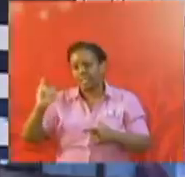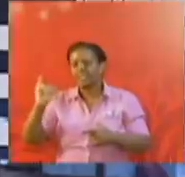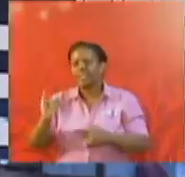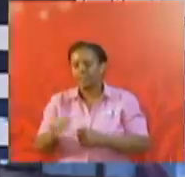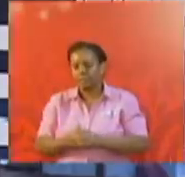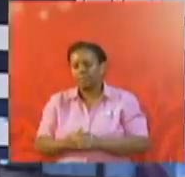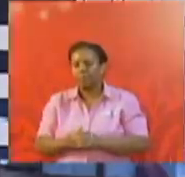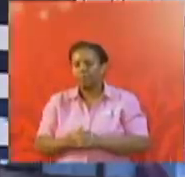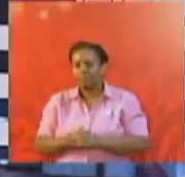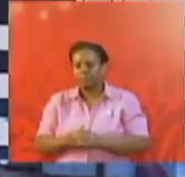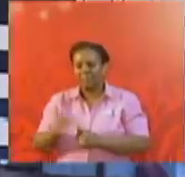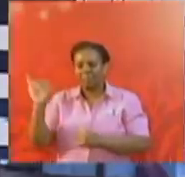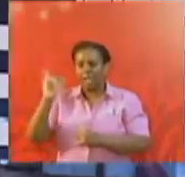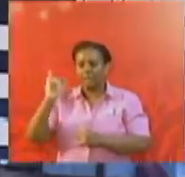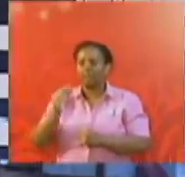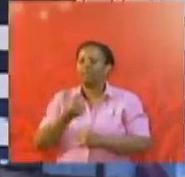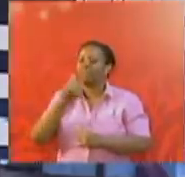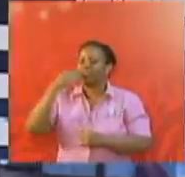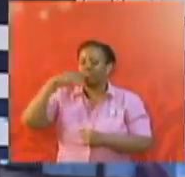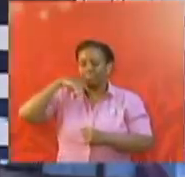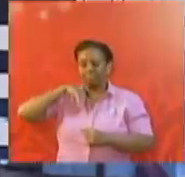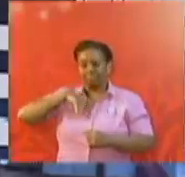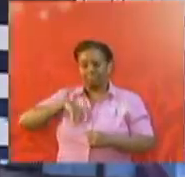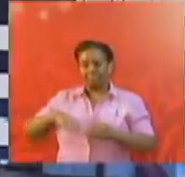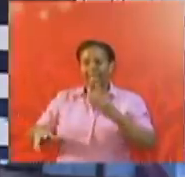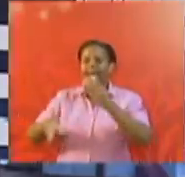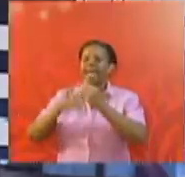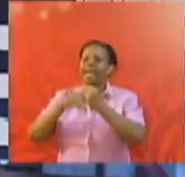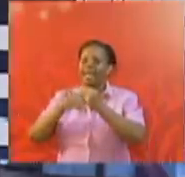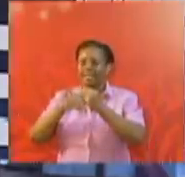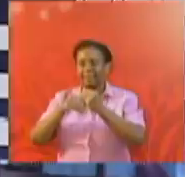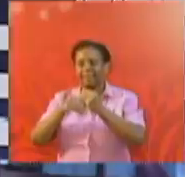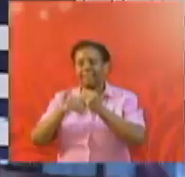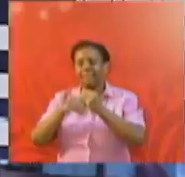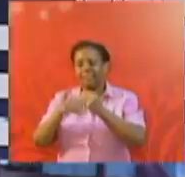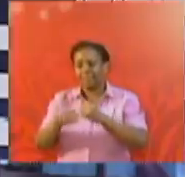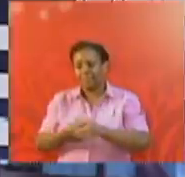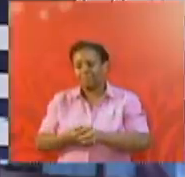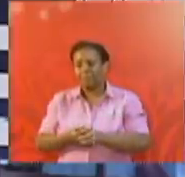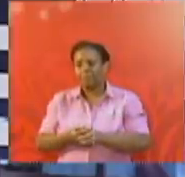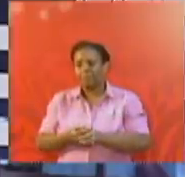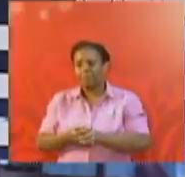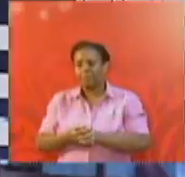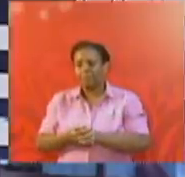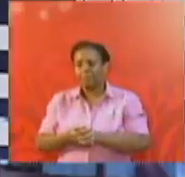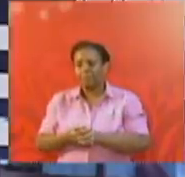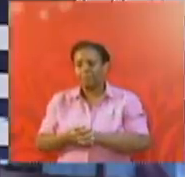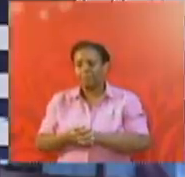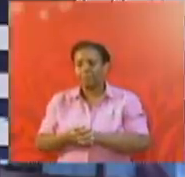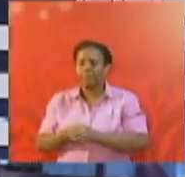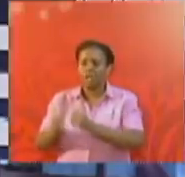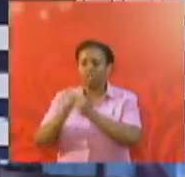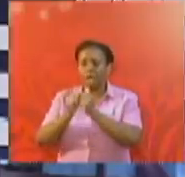its own trouble, and then you get a bacteria, right? What they call community acquired pneumonia. That now makes